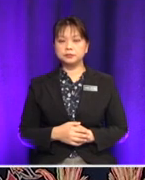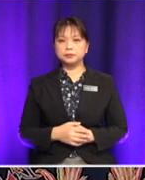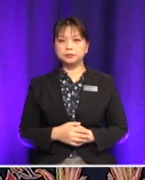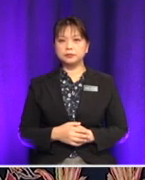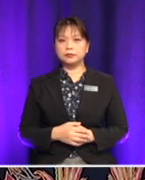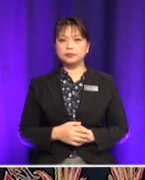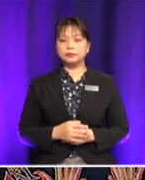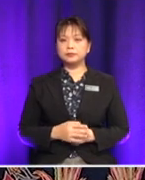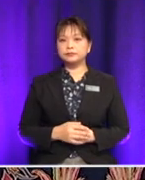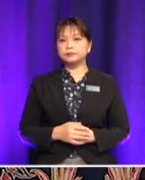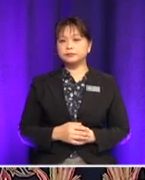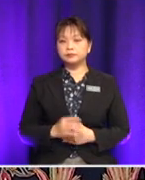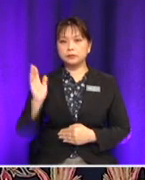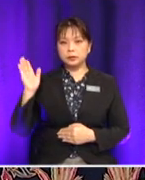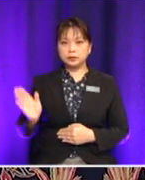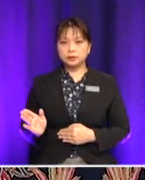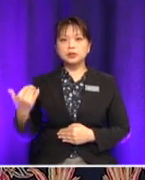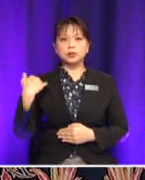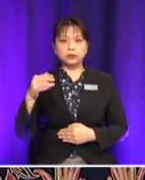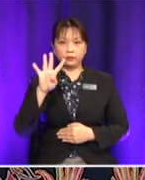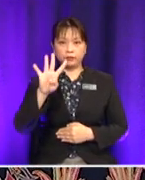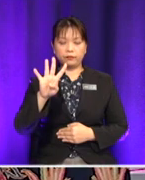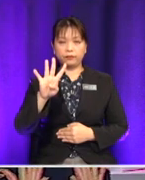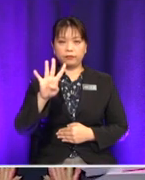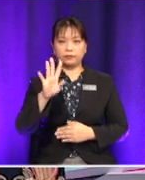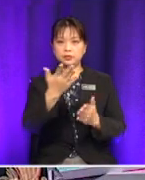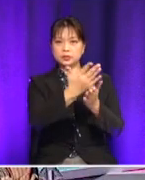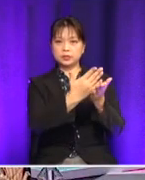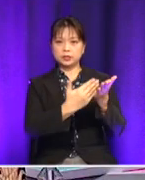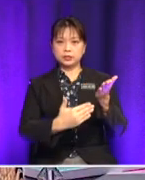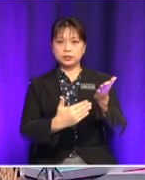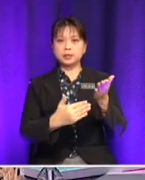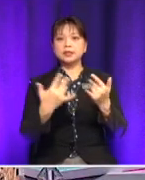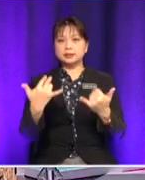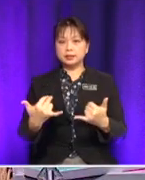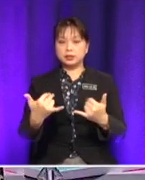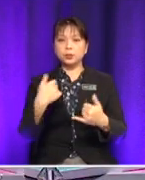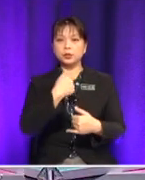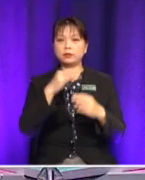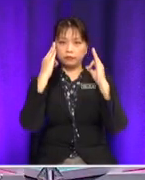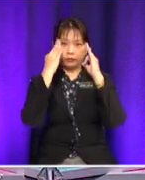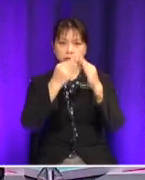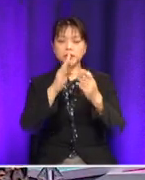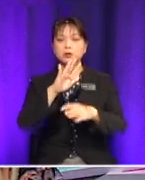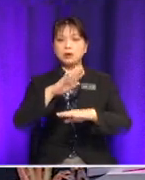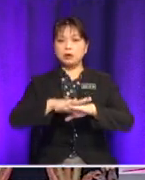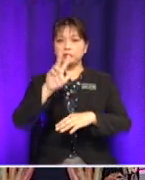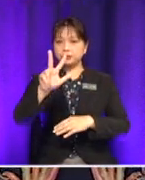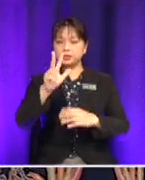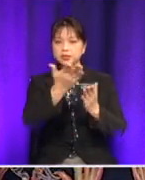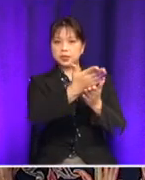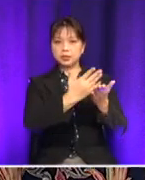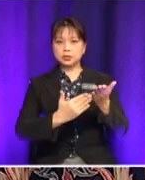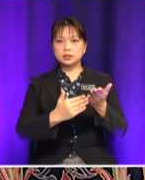paper. Okay. Now, basically, we have four sections, but today we are going to focus only on three sections for the listening paper, guys. All right. All right. So,